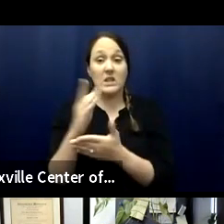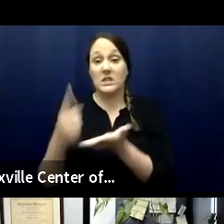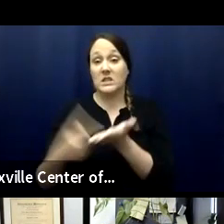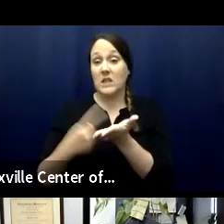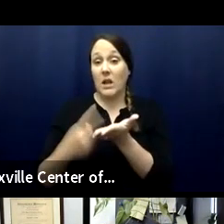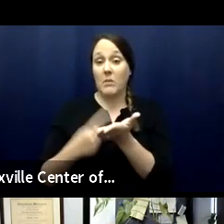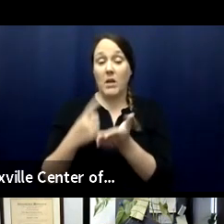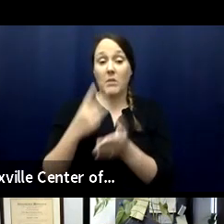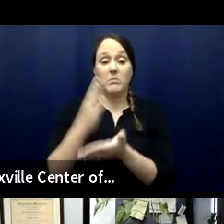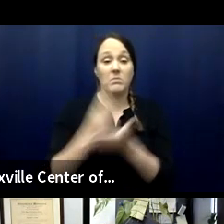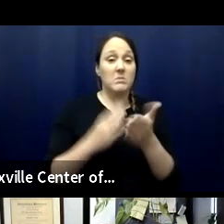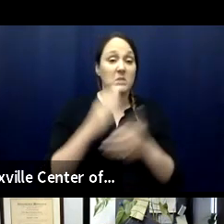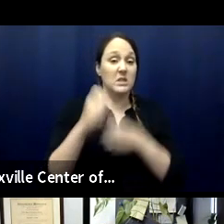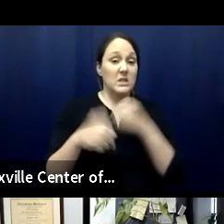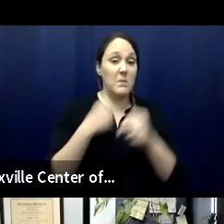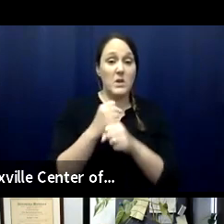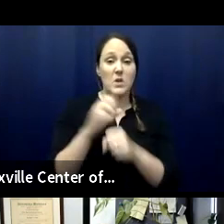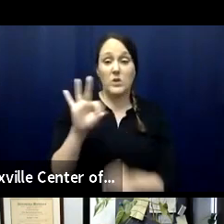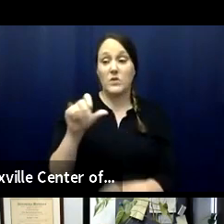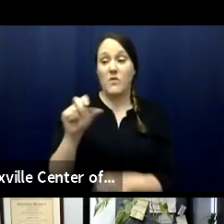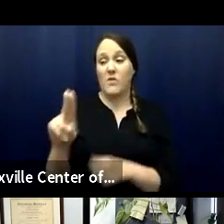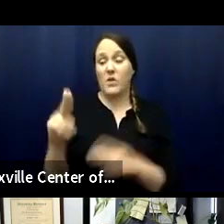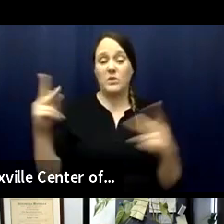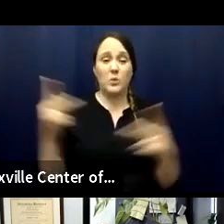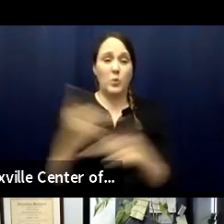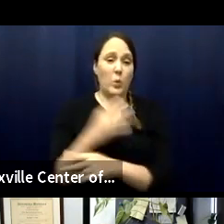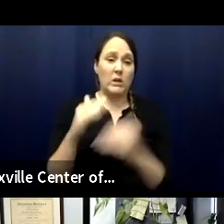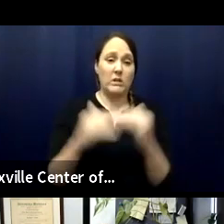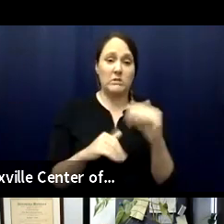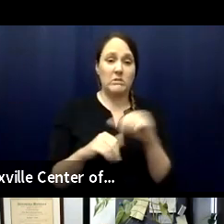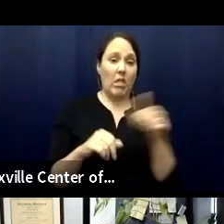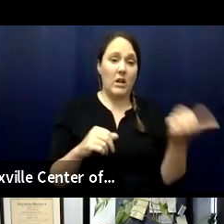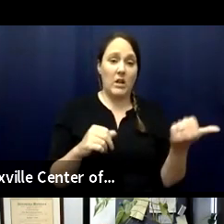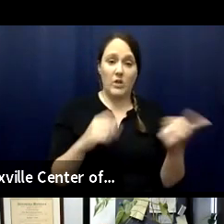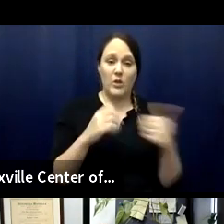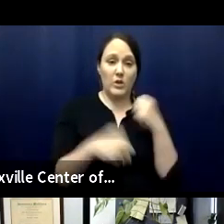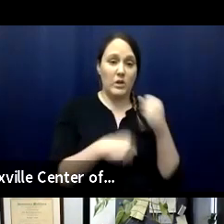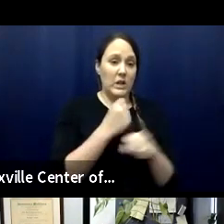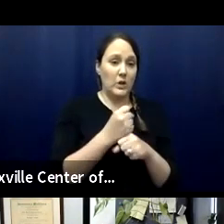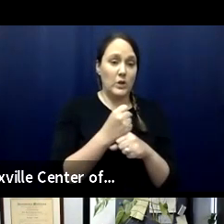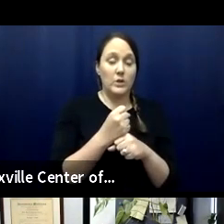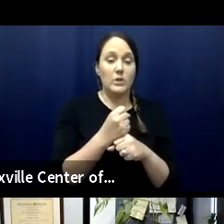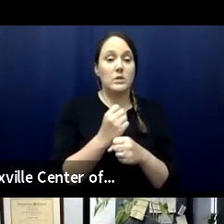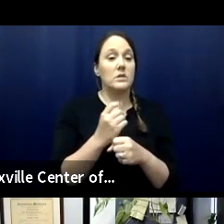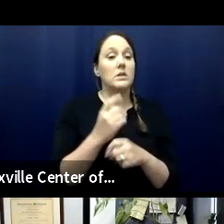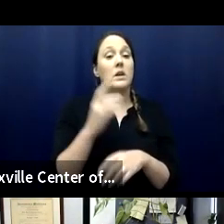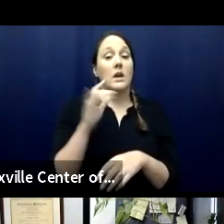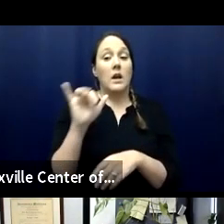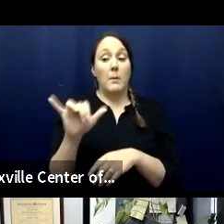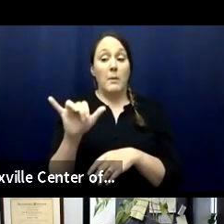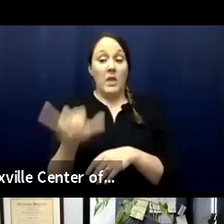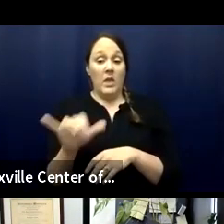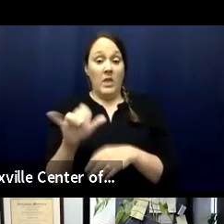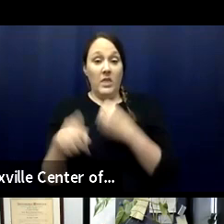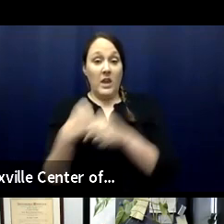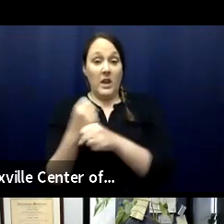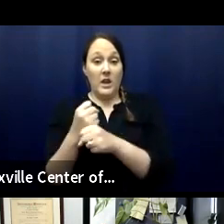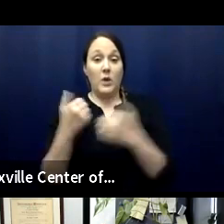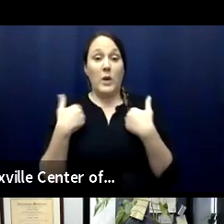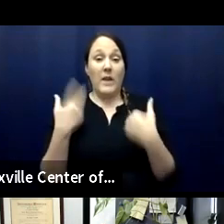just nastier than other years flu bug. And I believe in that year we had